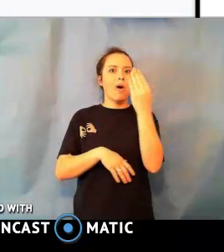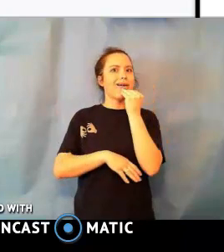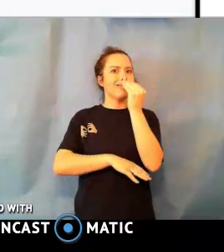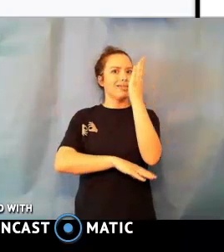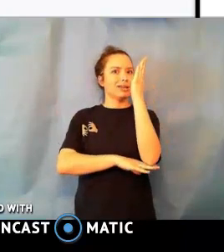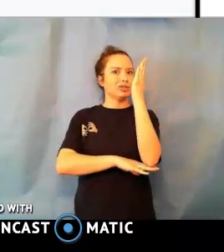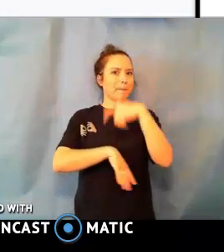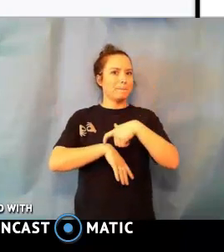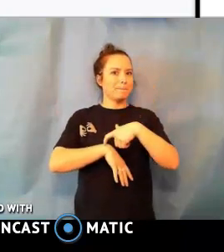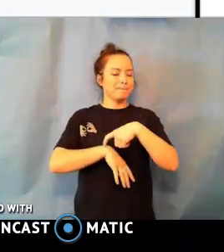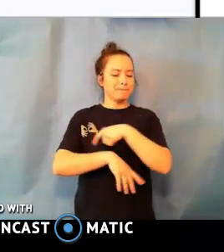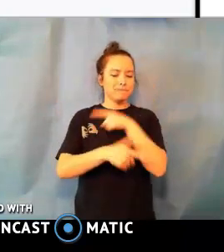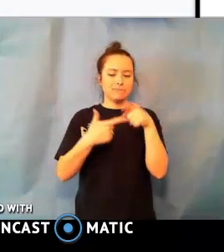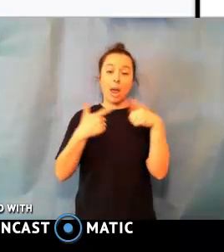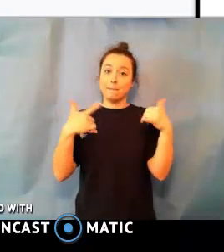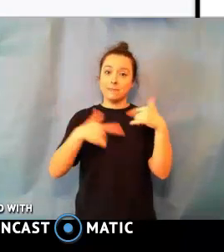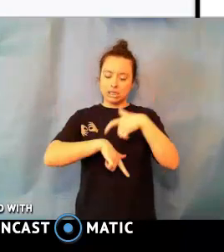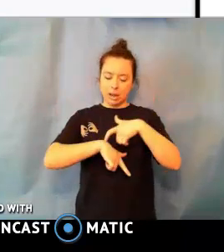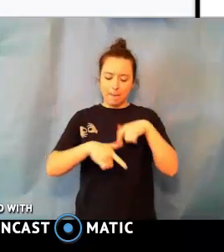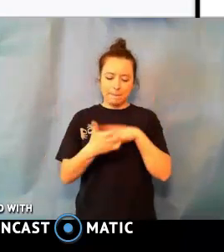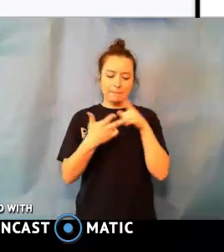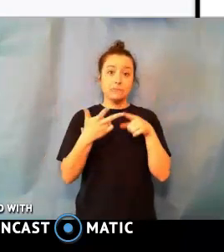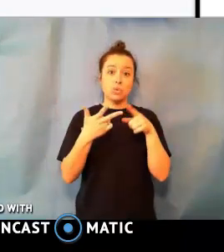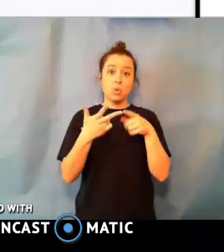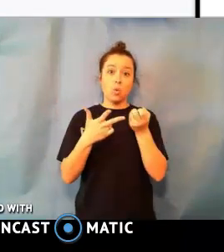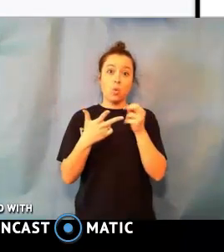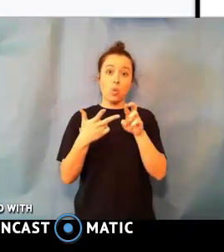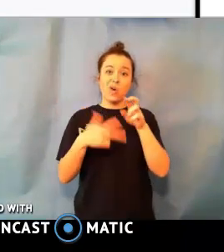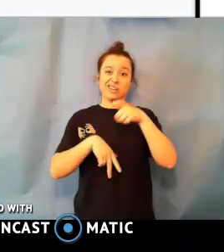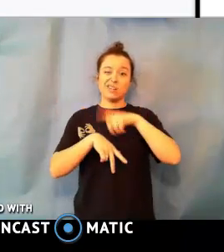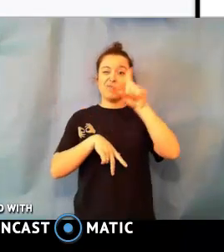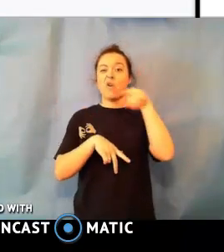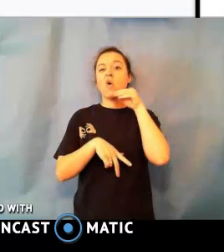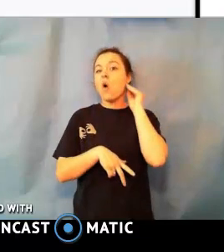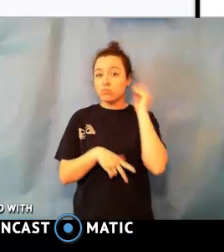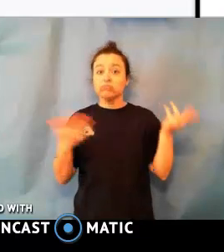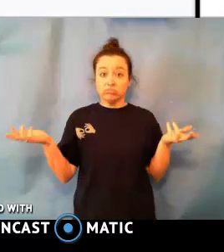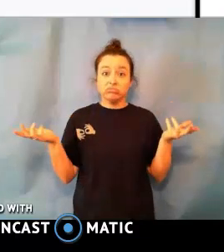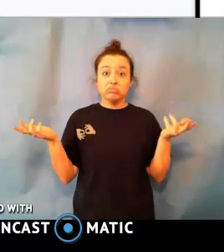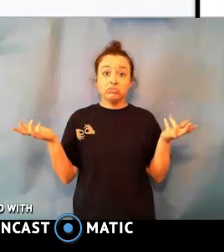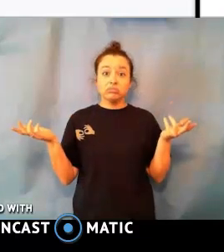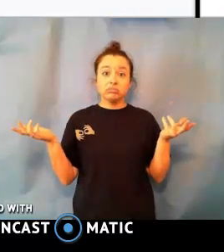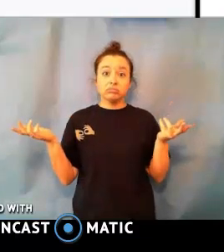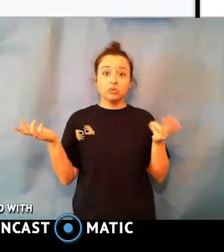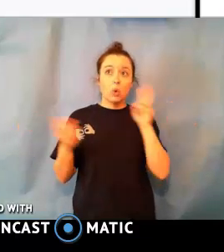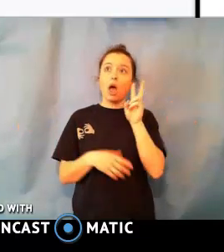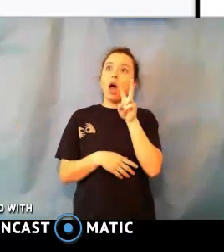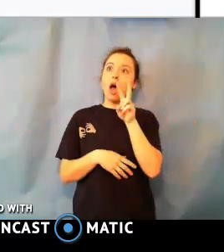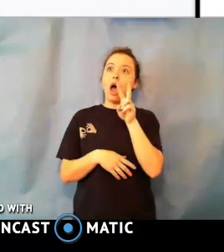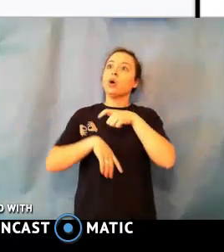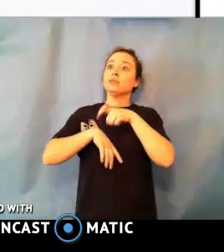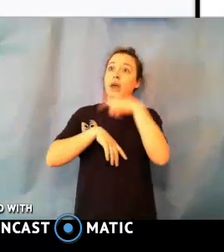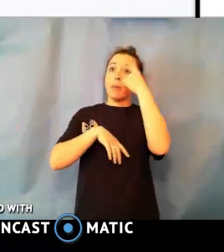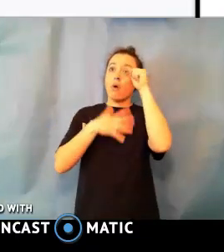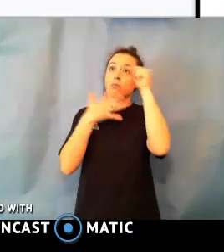lunchtime, when it's recess time, and when it's time to go home. So we can look at the clock and know those